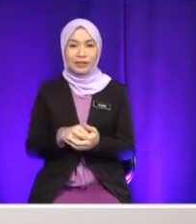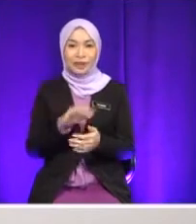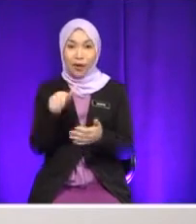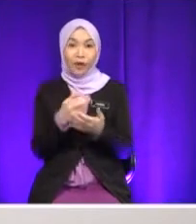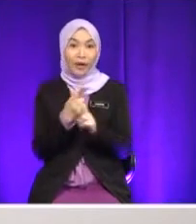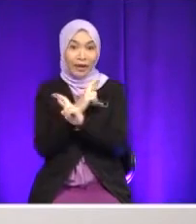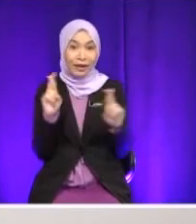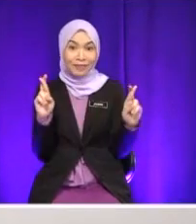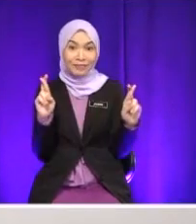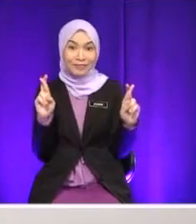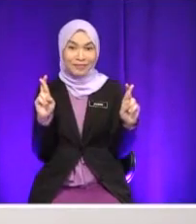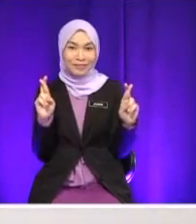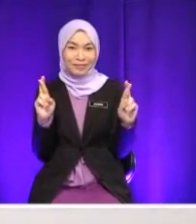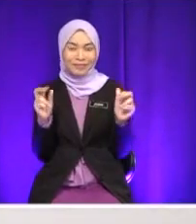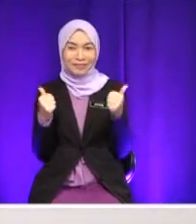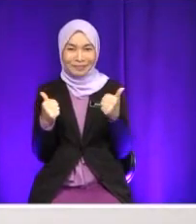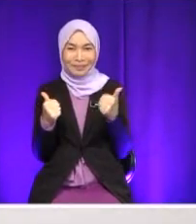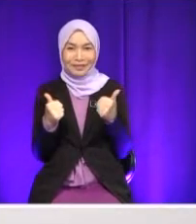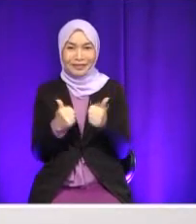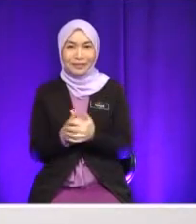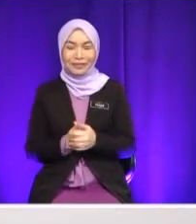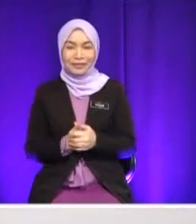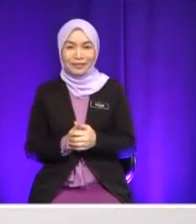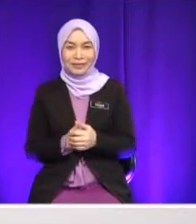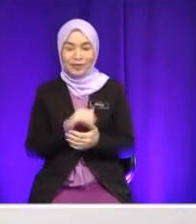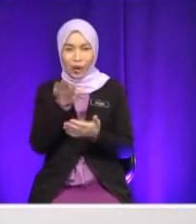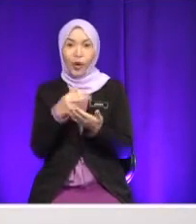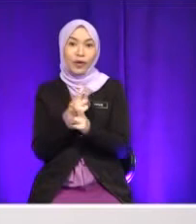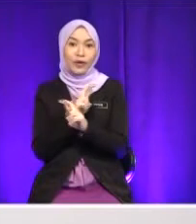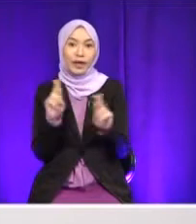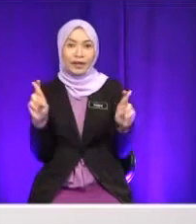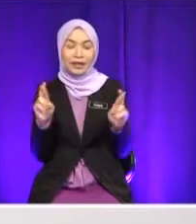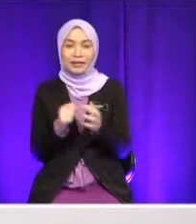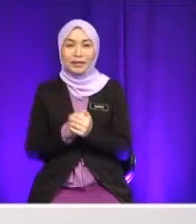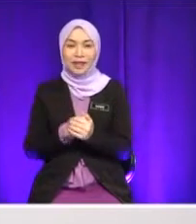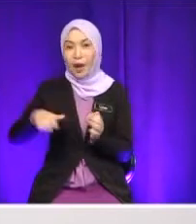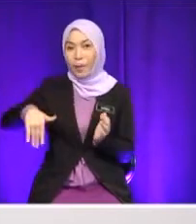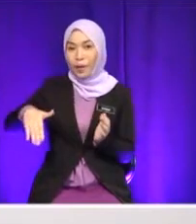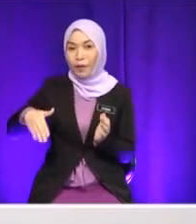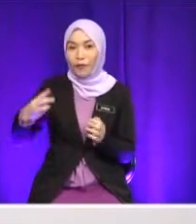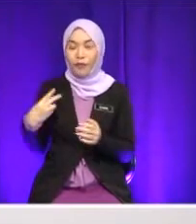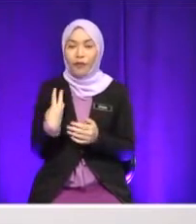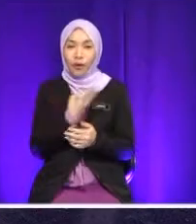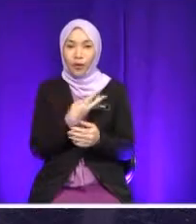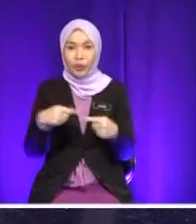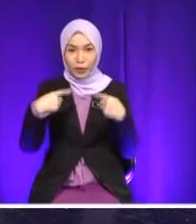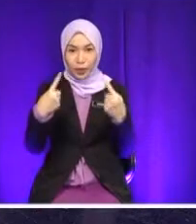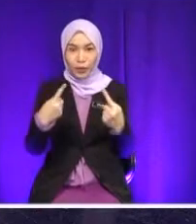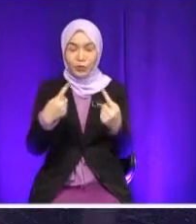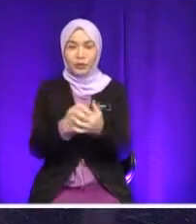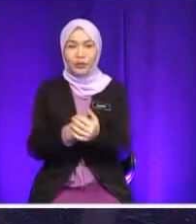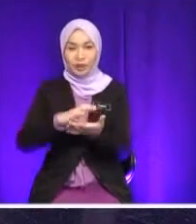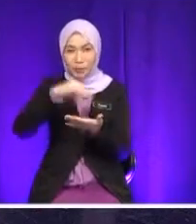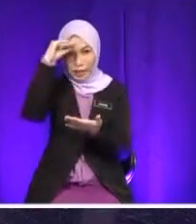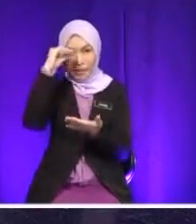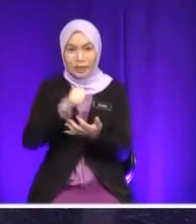are. There we go, everyone is ready. But before we get to the lesson, I actually have a question regarding our gimmick that we